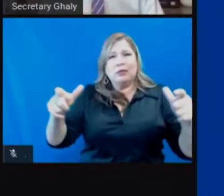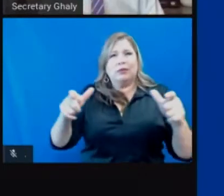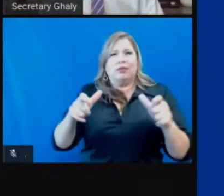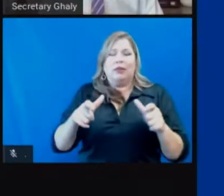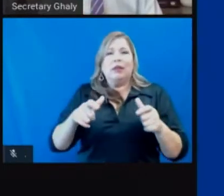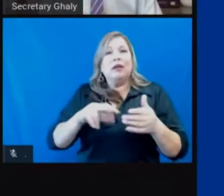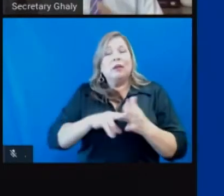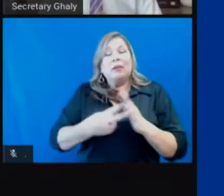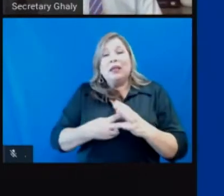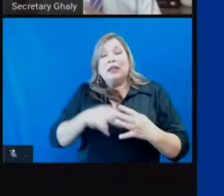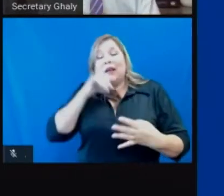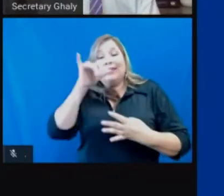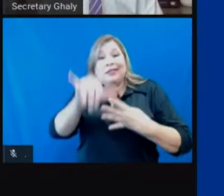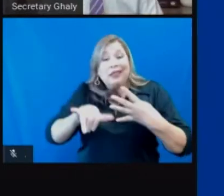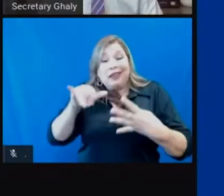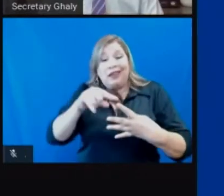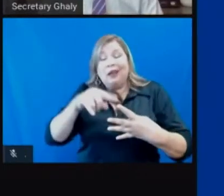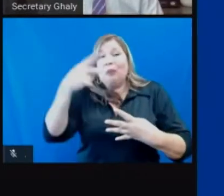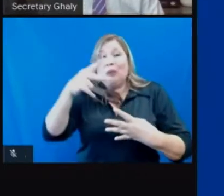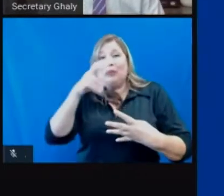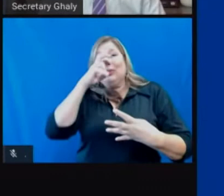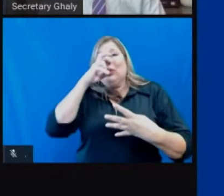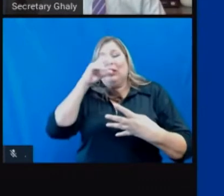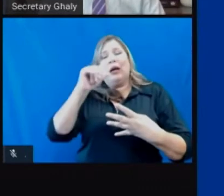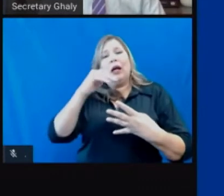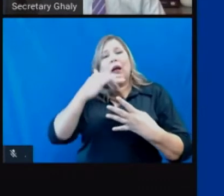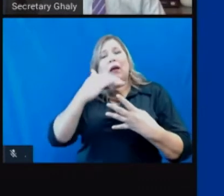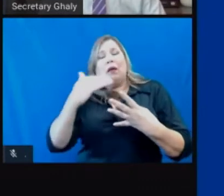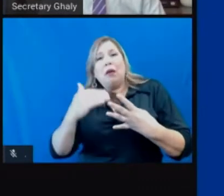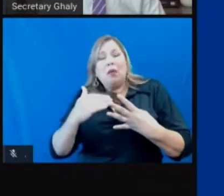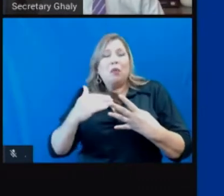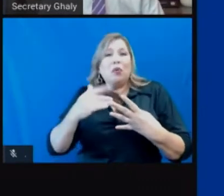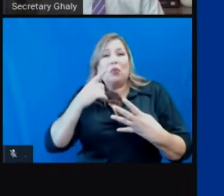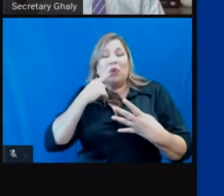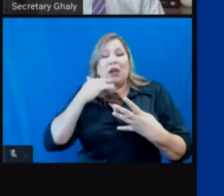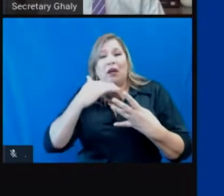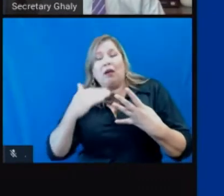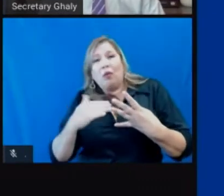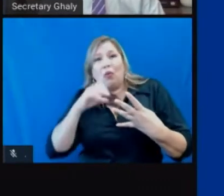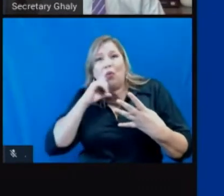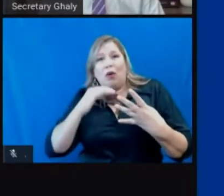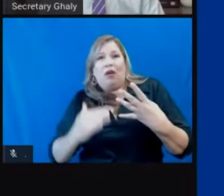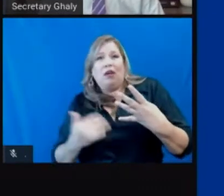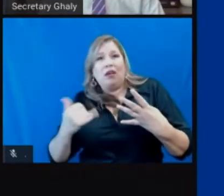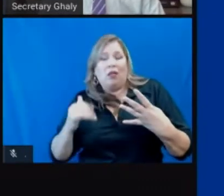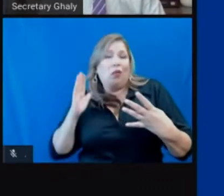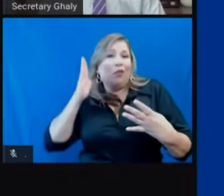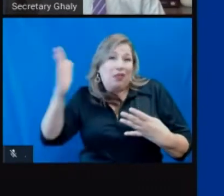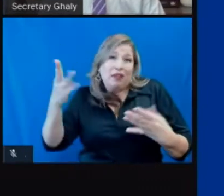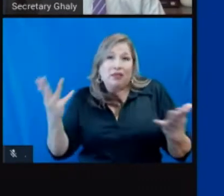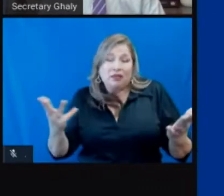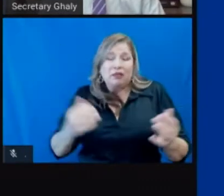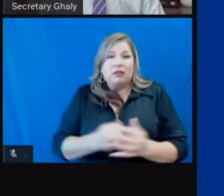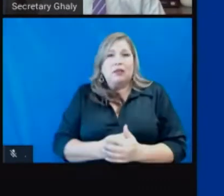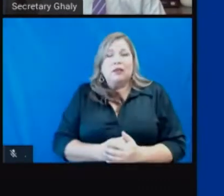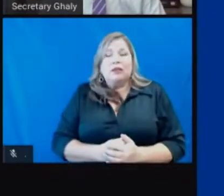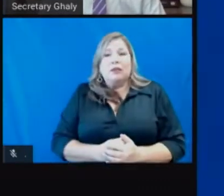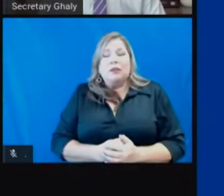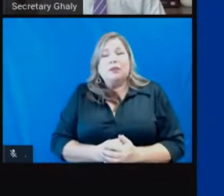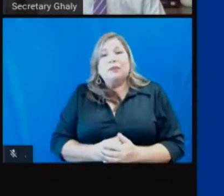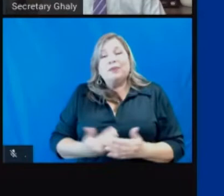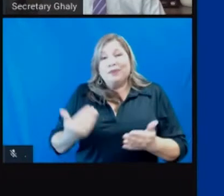purple, move to red, orange, and yellow down the road. And it's always important to end these actions with an eye